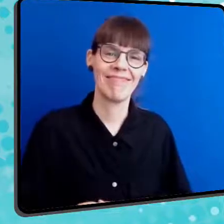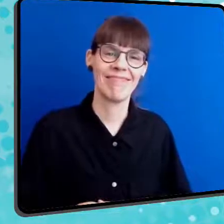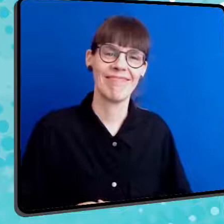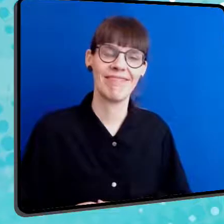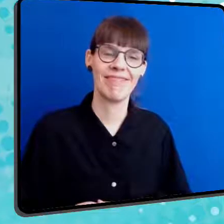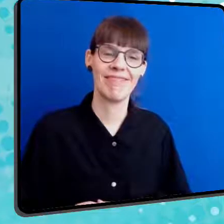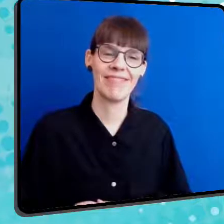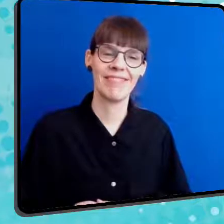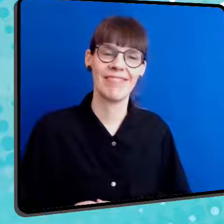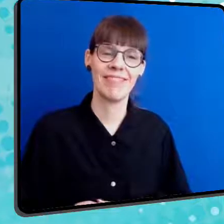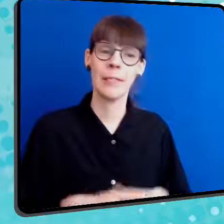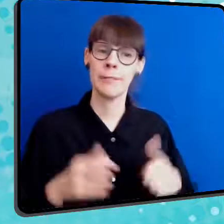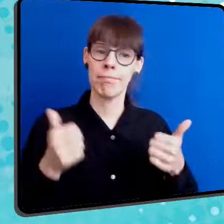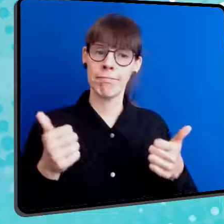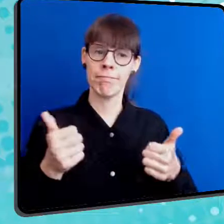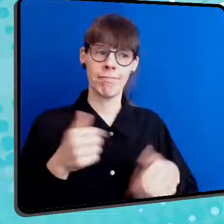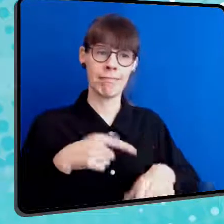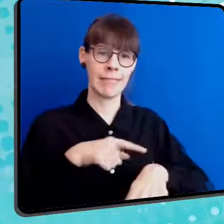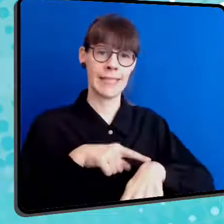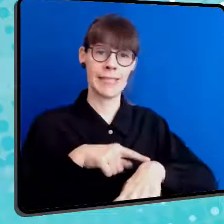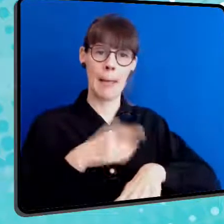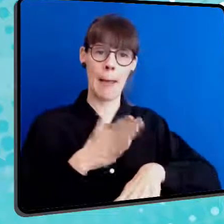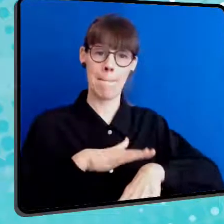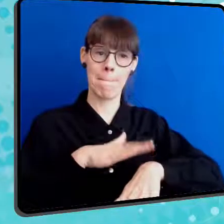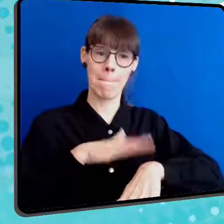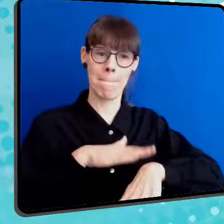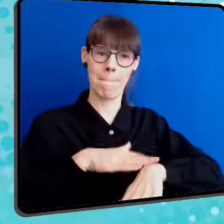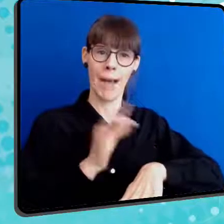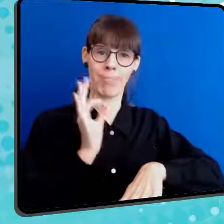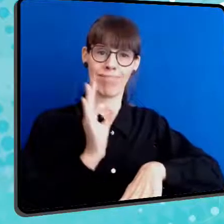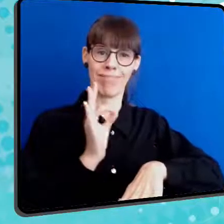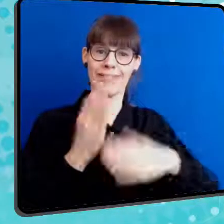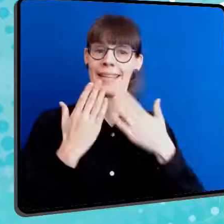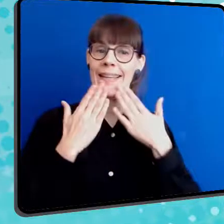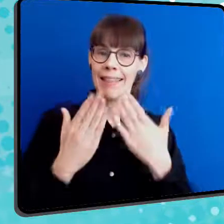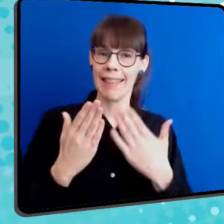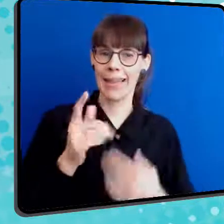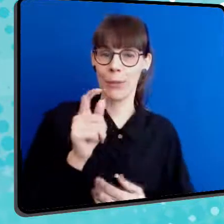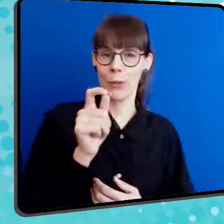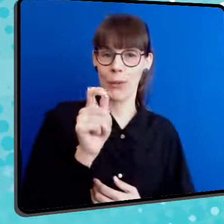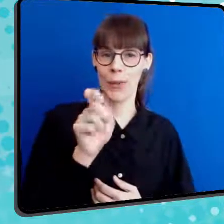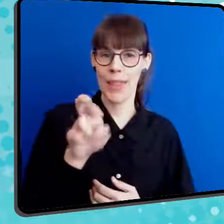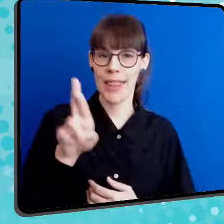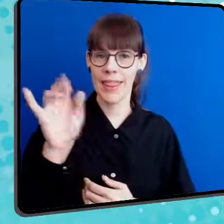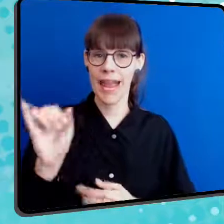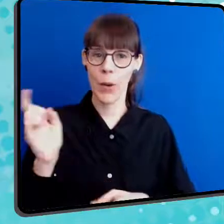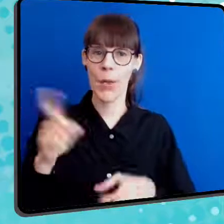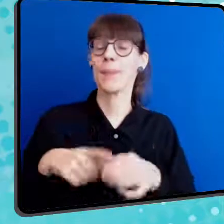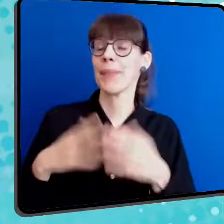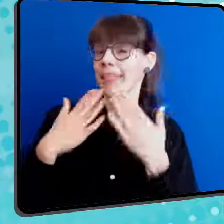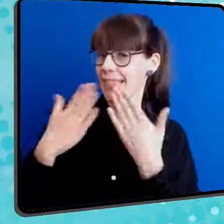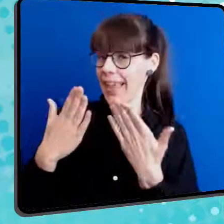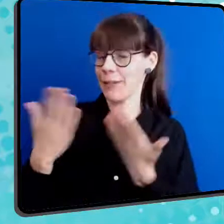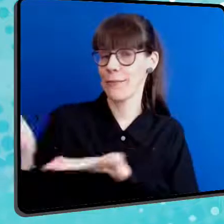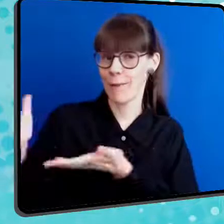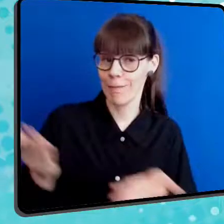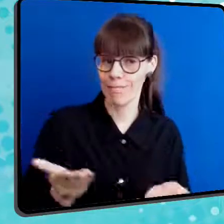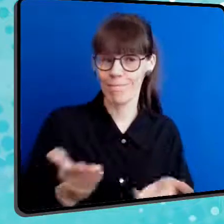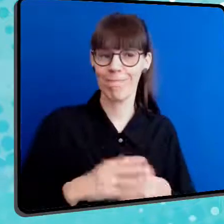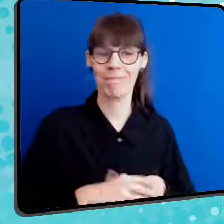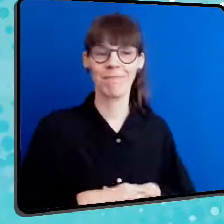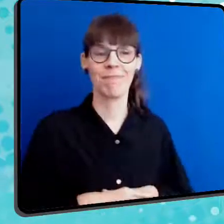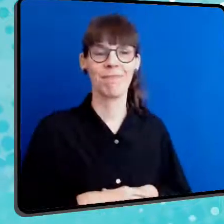on time. So Terry, thank you so much for joining, and Thank you for let's having me. switch to